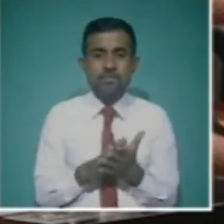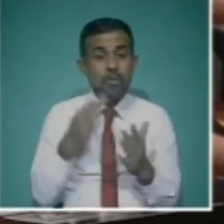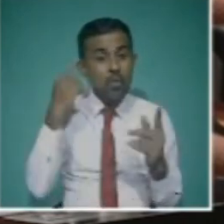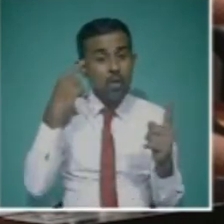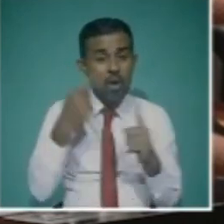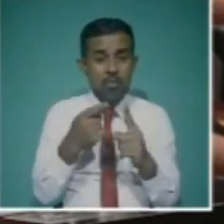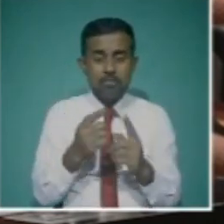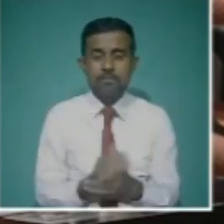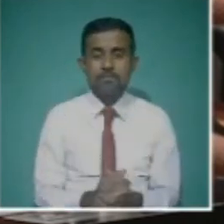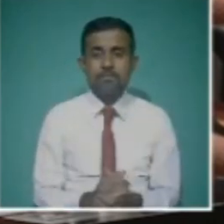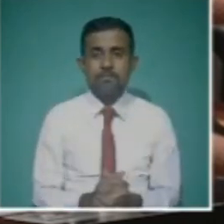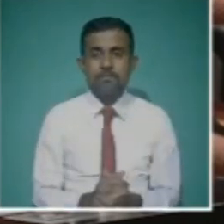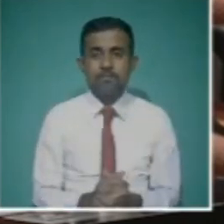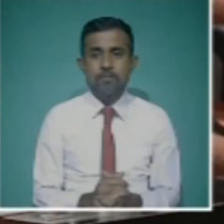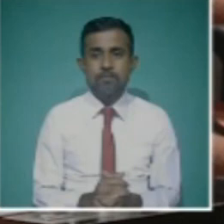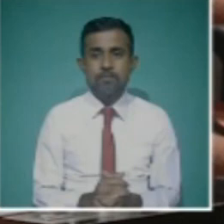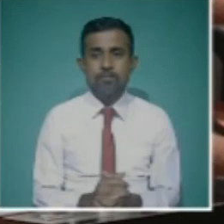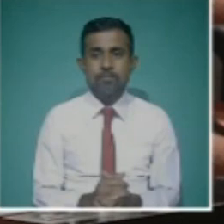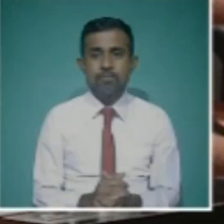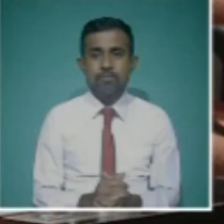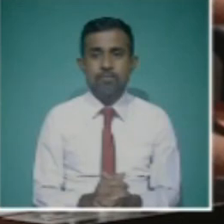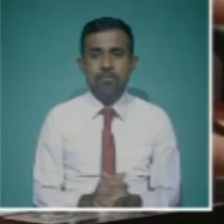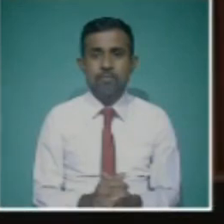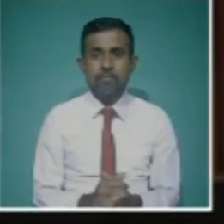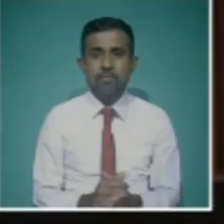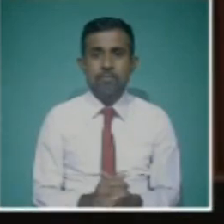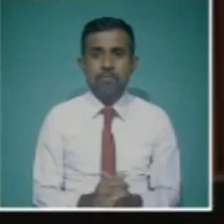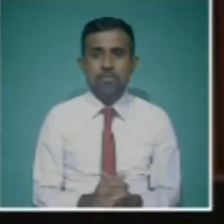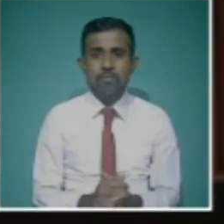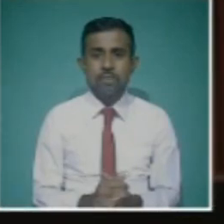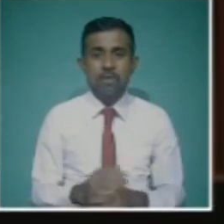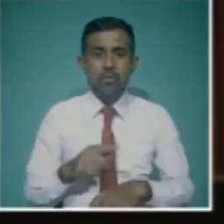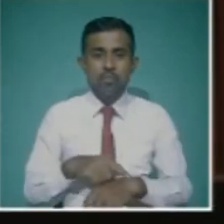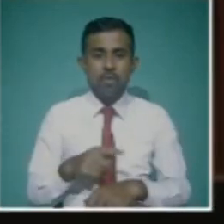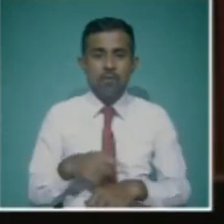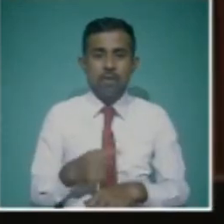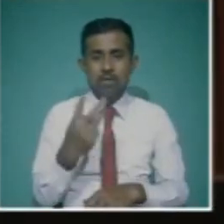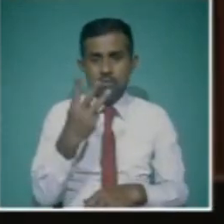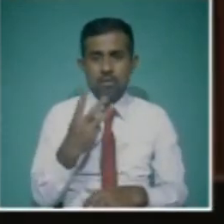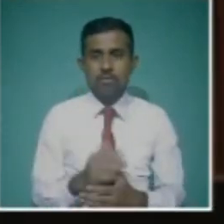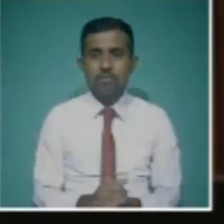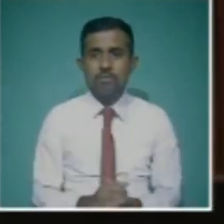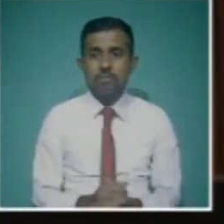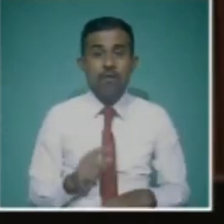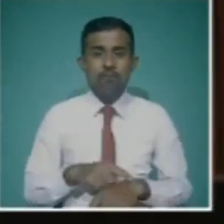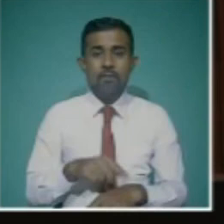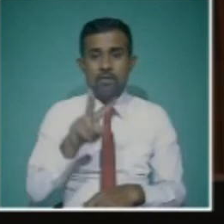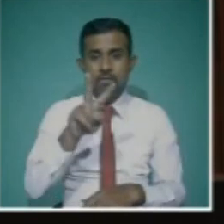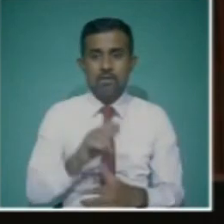to make much more. Honorable Member, you have another 3 minutes. 10 minutes? 3 minutes.